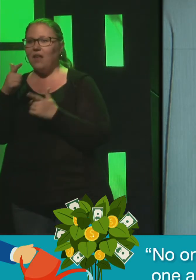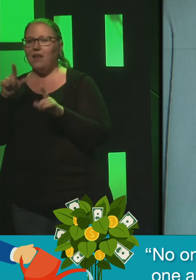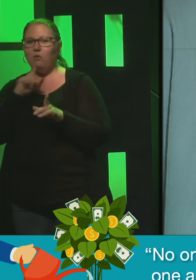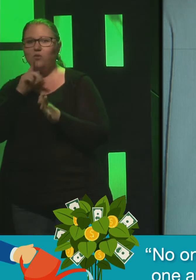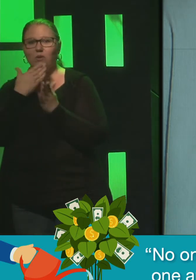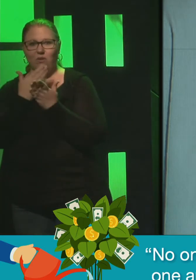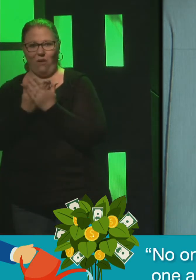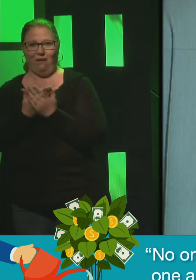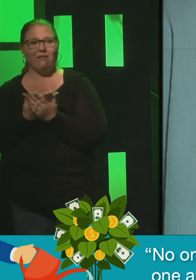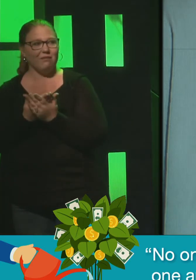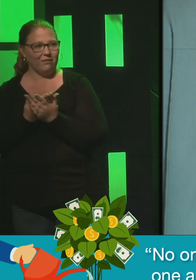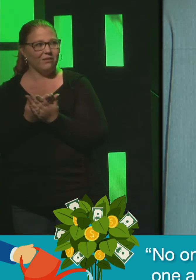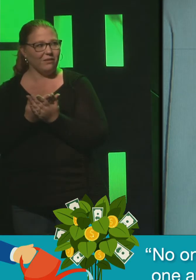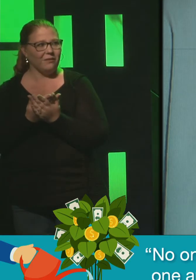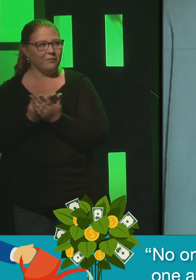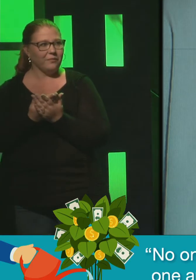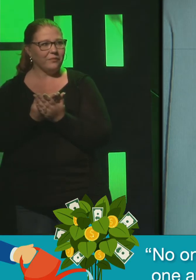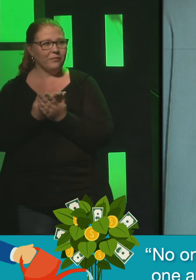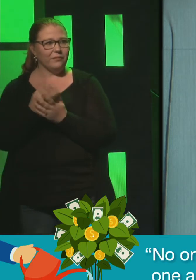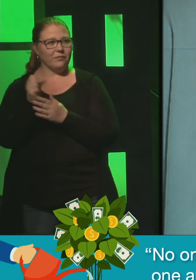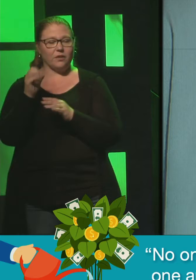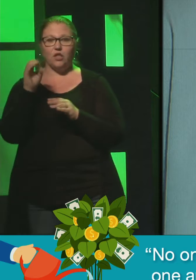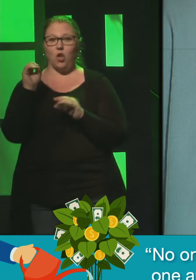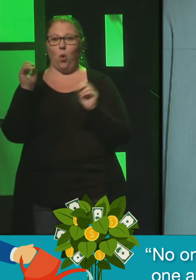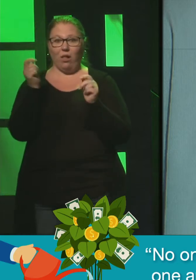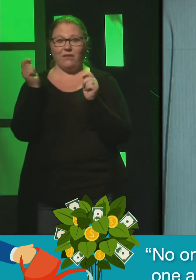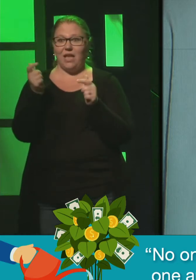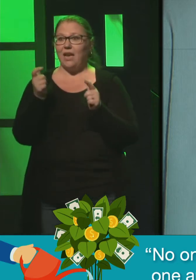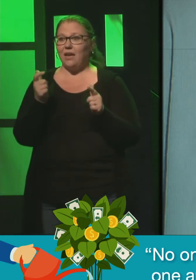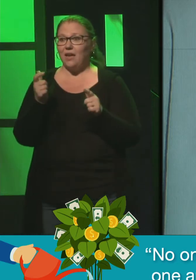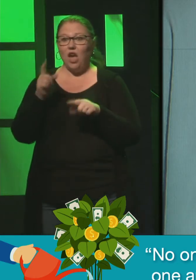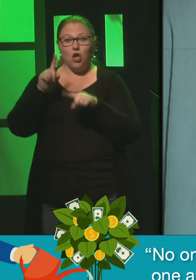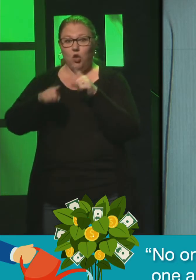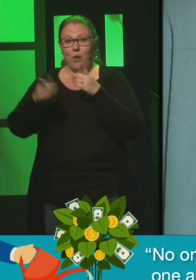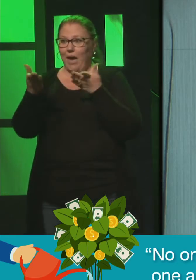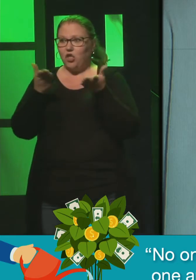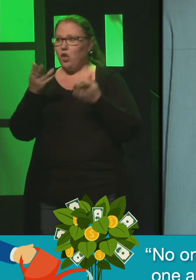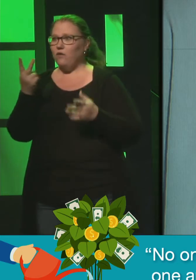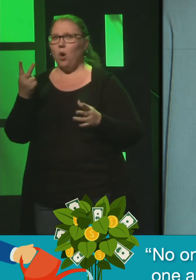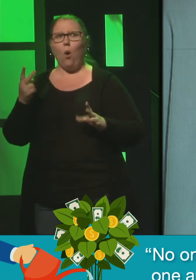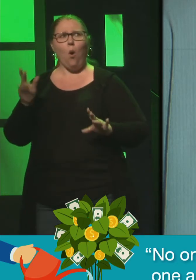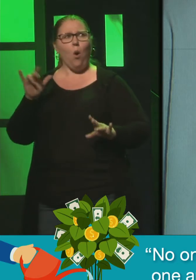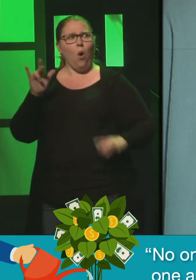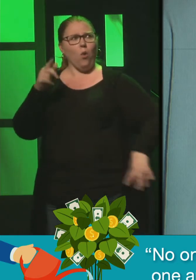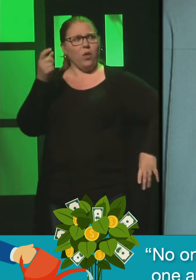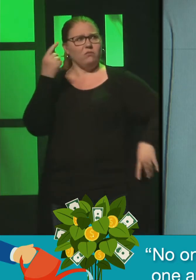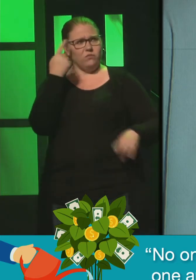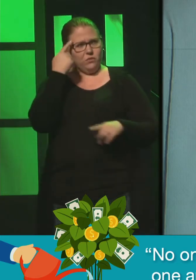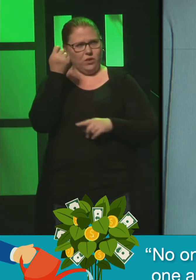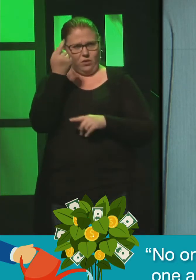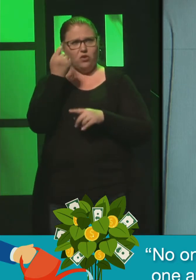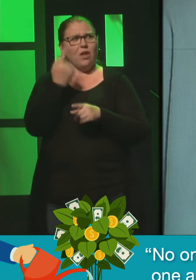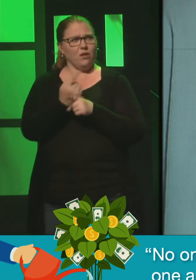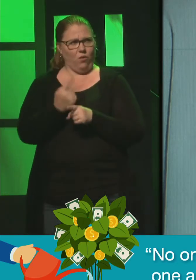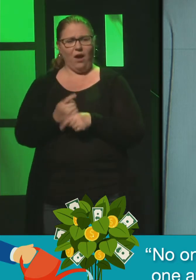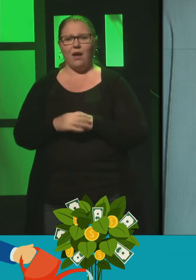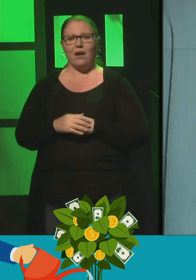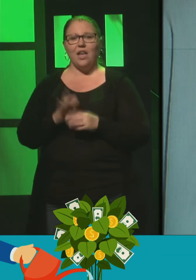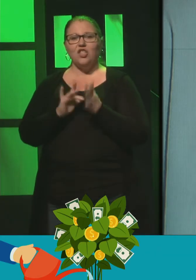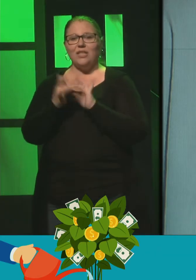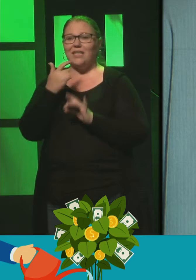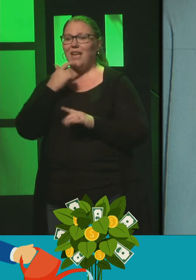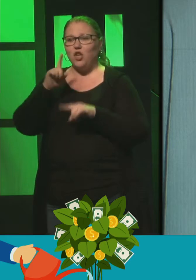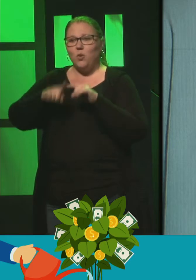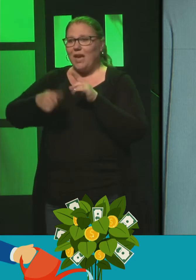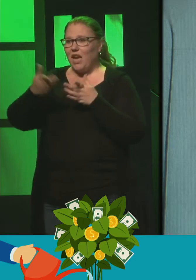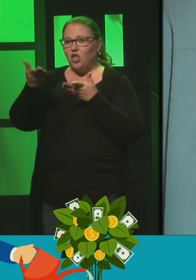well. And so all of a sudden he says, hold, you can't serve two. They're like, yeah, that's right. And then Jesus is like, here's the deal. You cannot